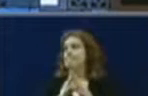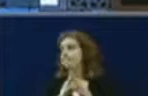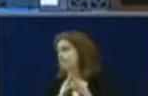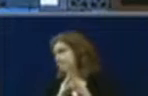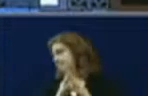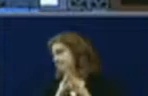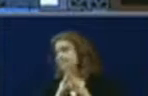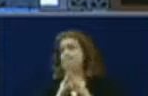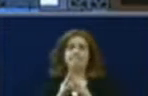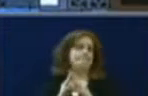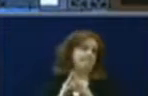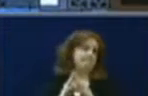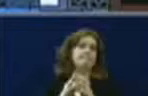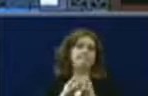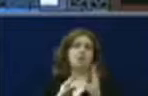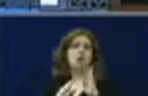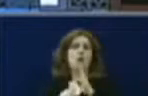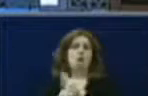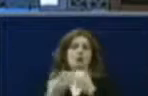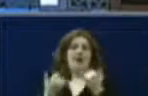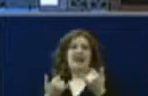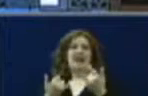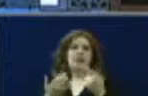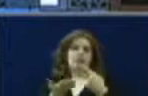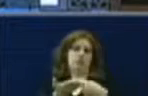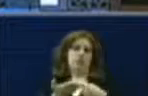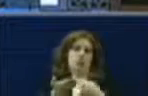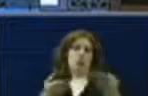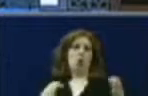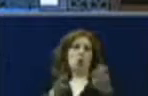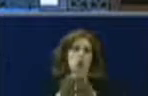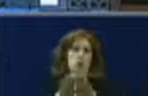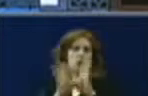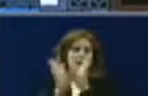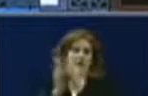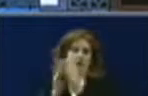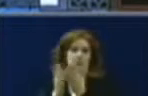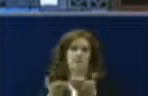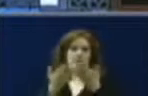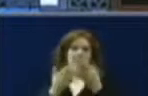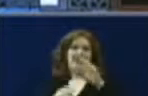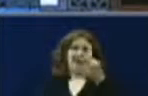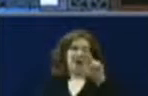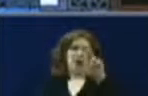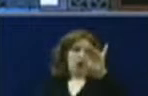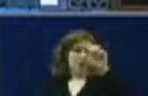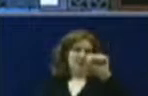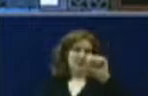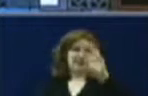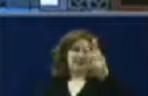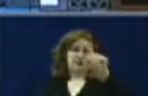All right, the board will now conduct a closed session as permitted by KRS